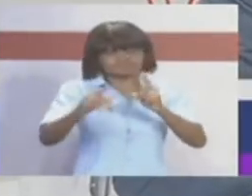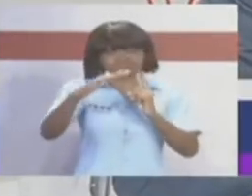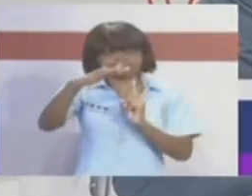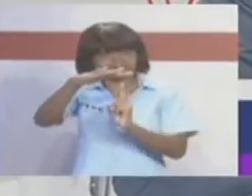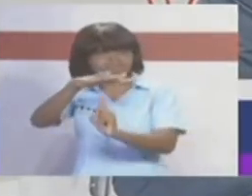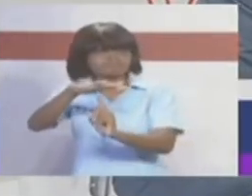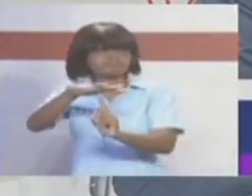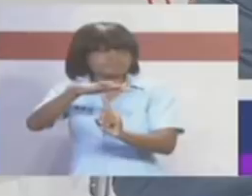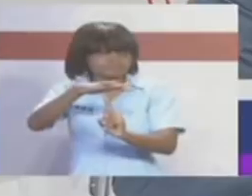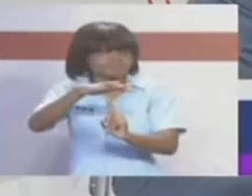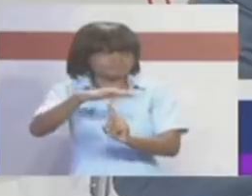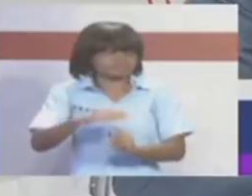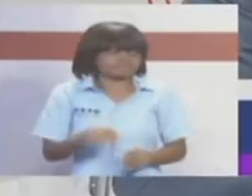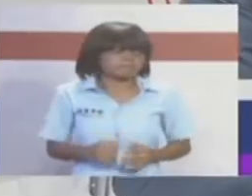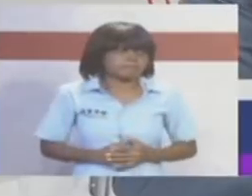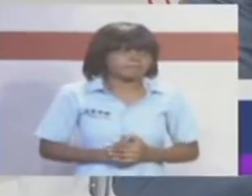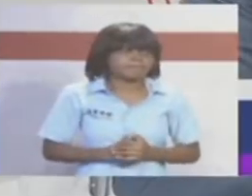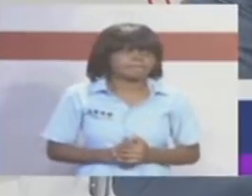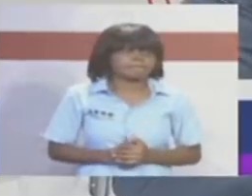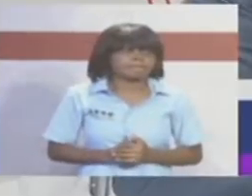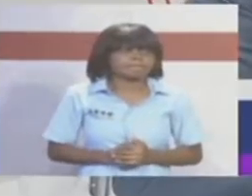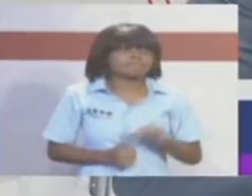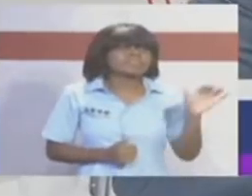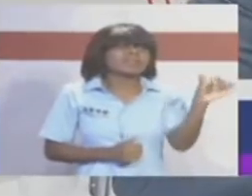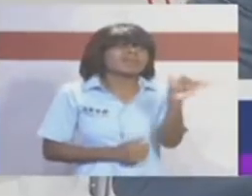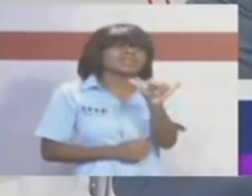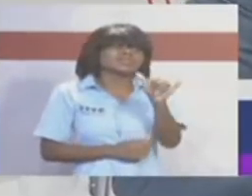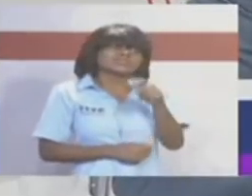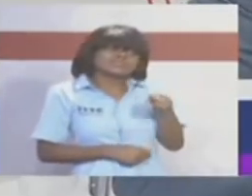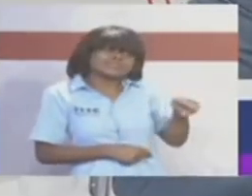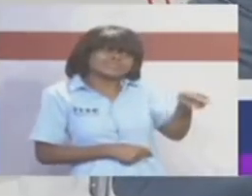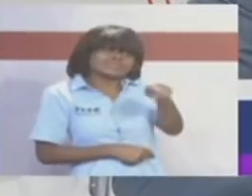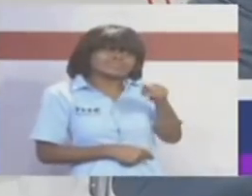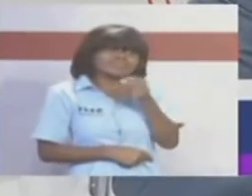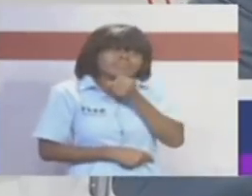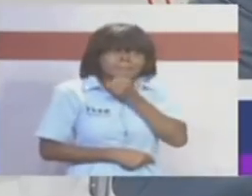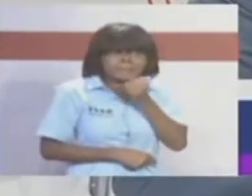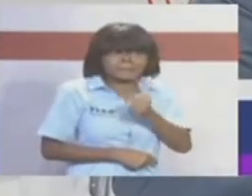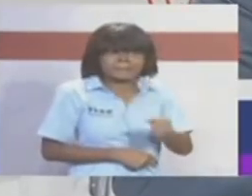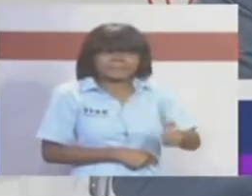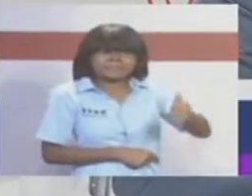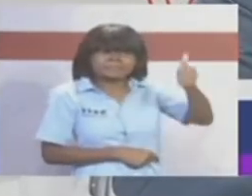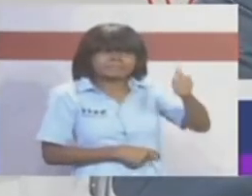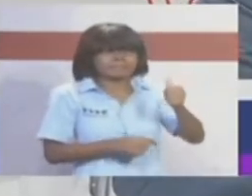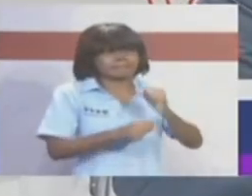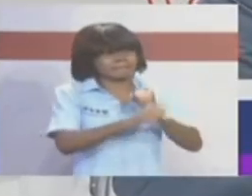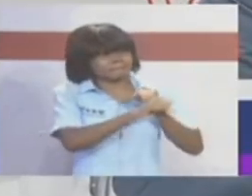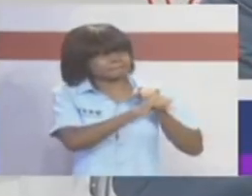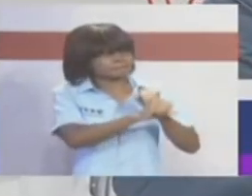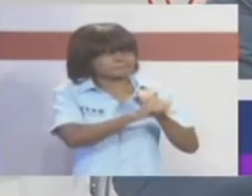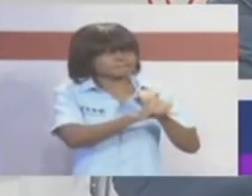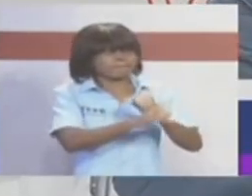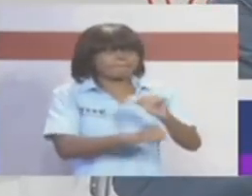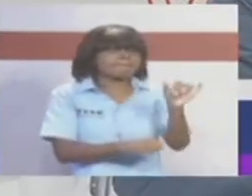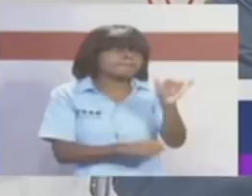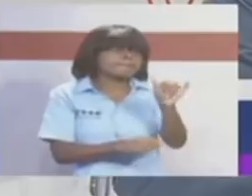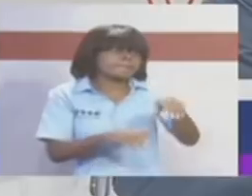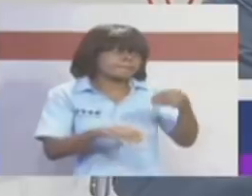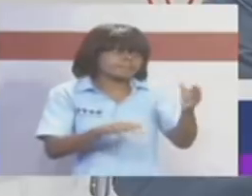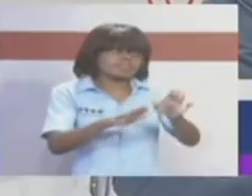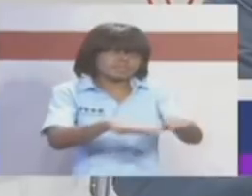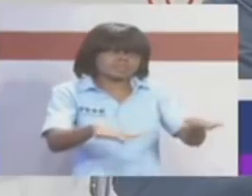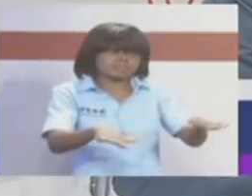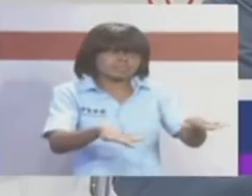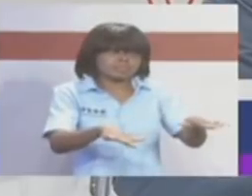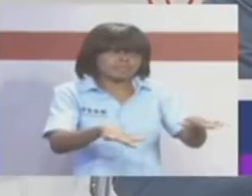especially those members who are vulnerable, especially the older individuals, especially the children who would be vulnerable because they aren't vaccinated. So we